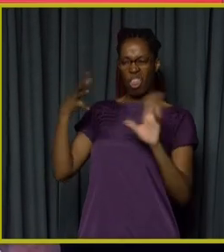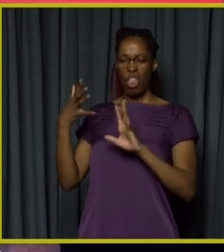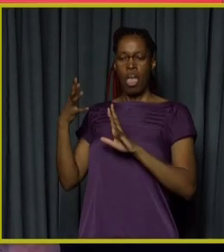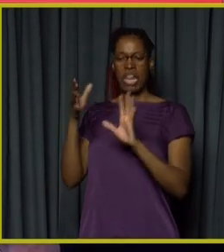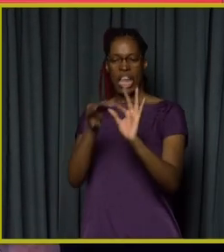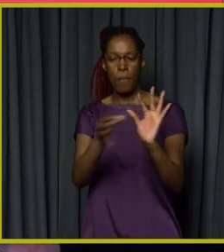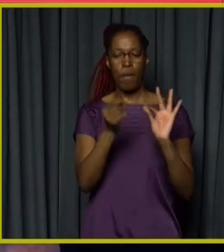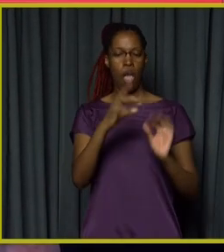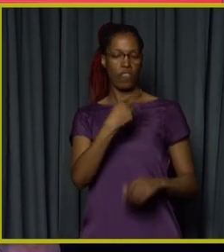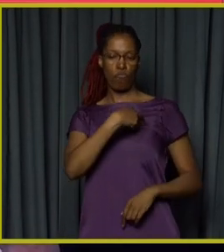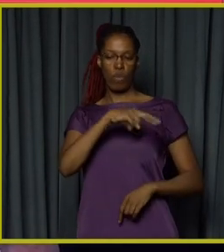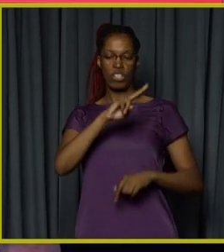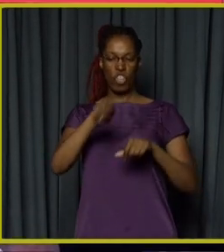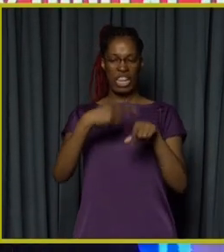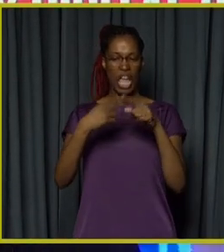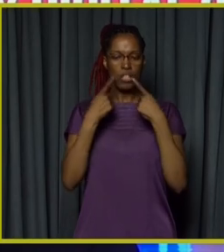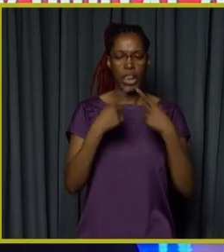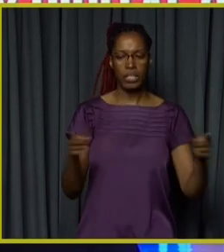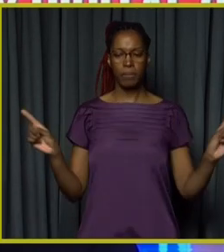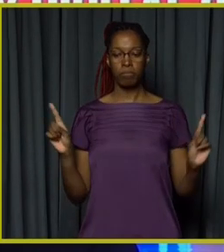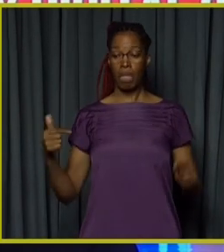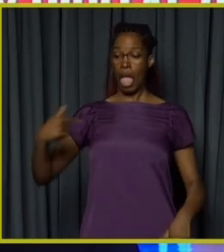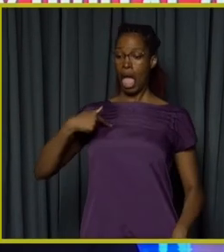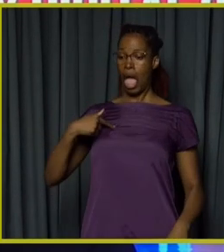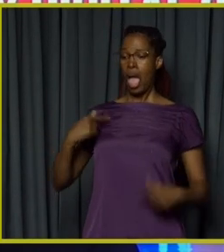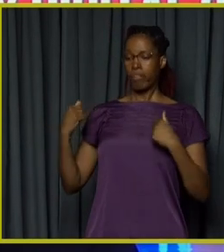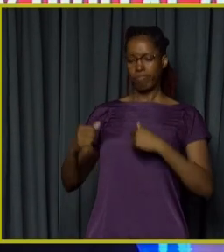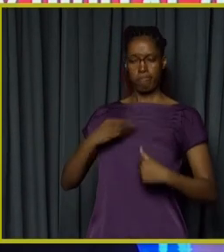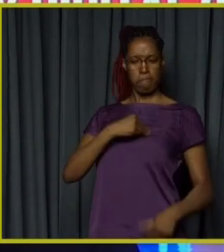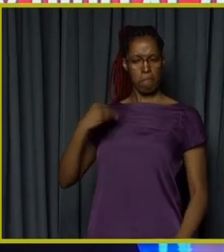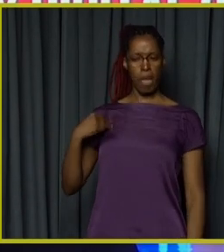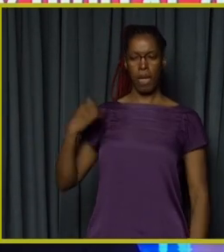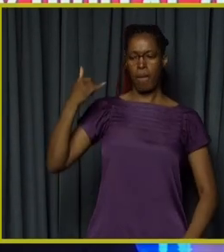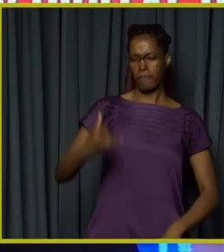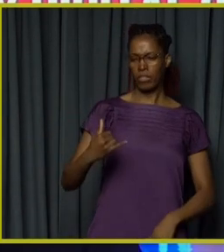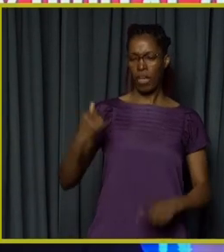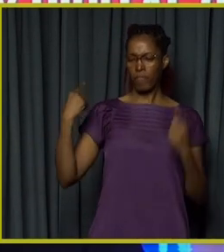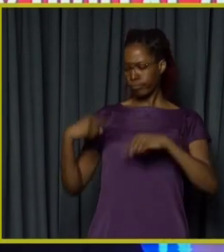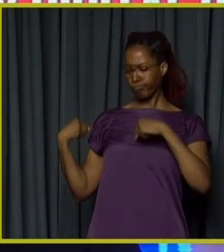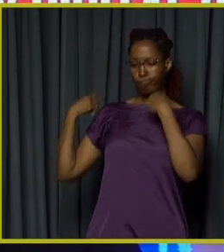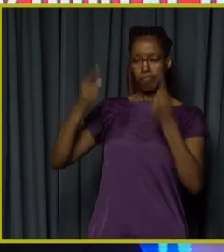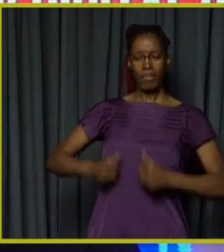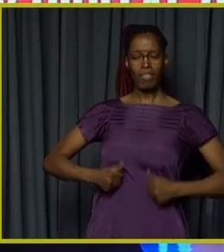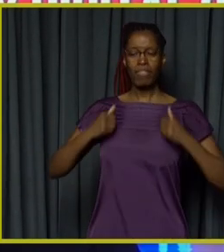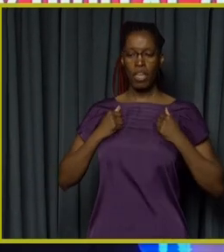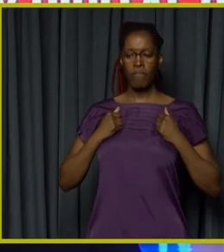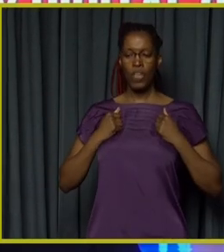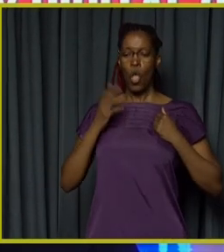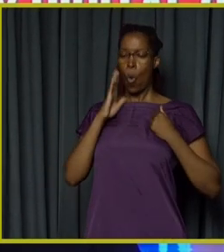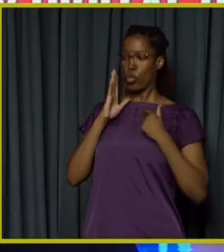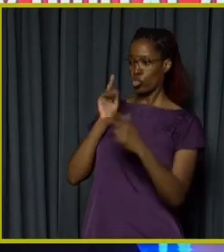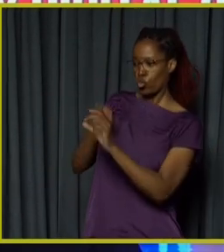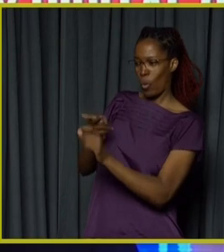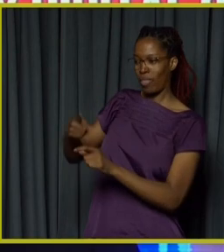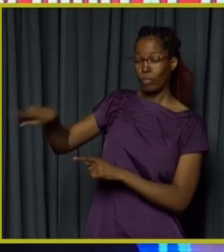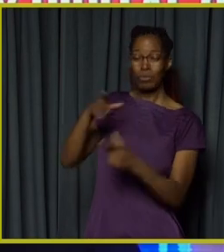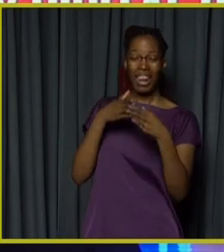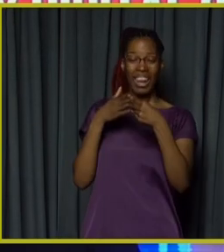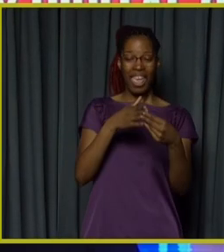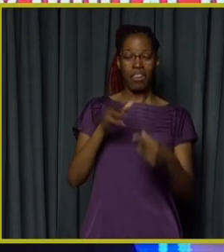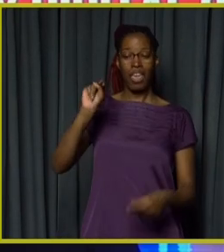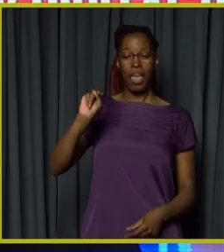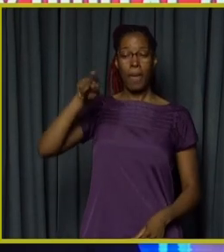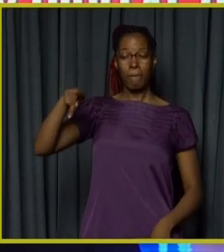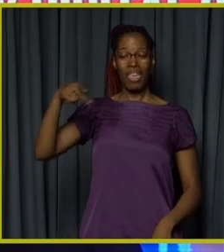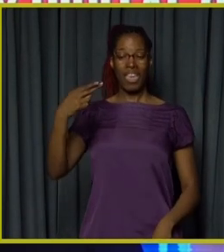narrative of religious nationalism. I, a life member of Alpha Phi Alpha Fraternity Incorporated, join these great leaders of the National Panhellenic Council